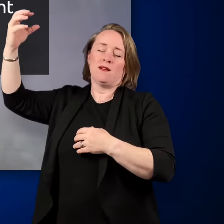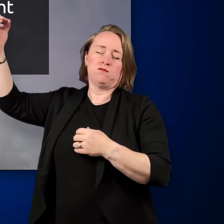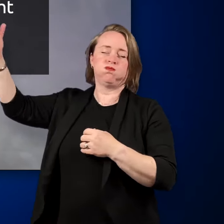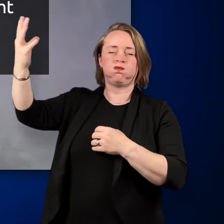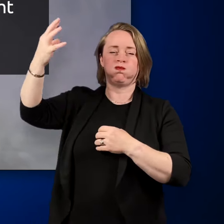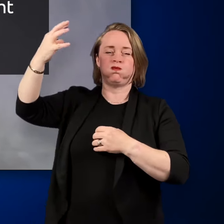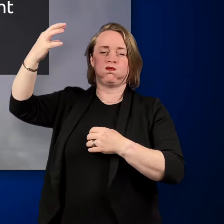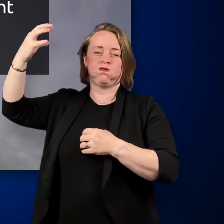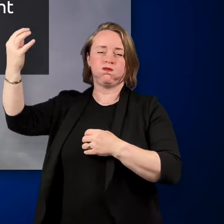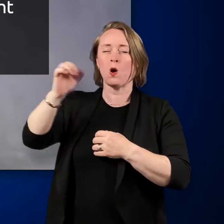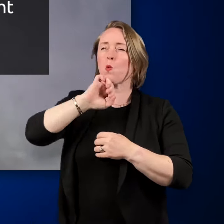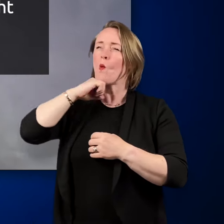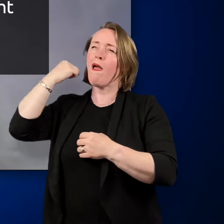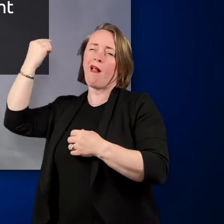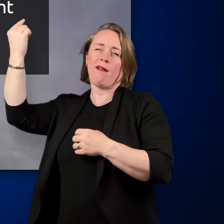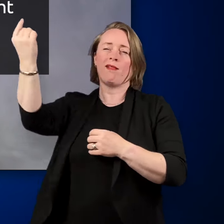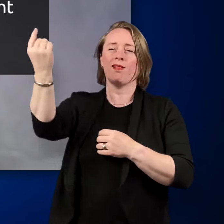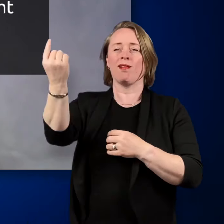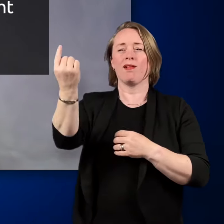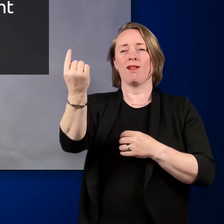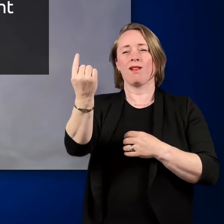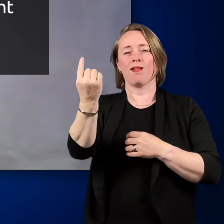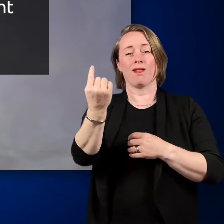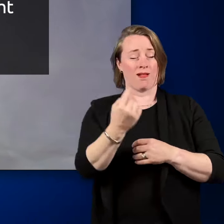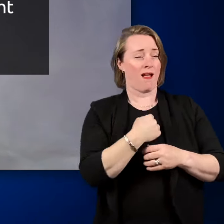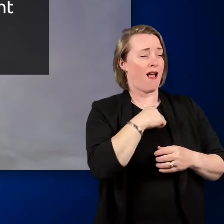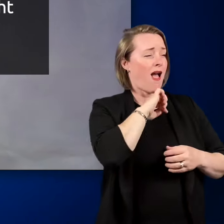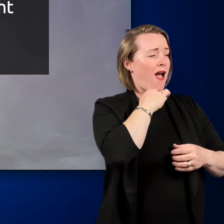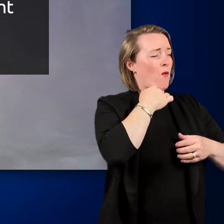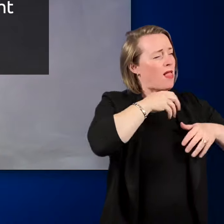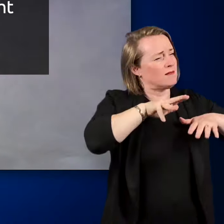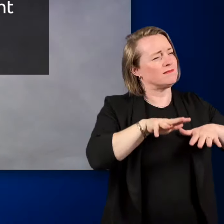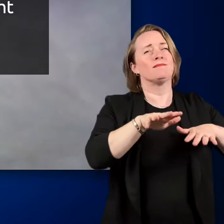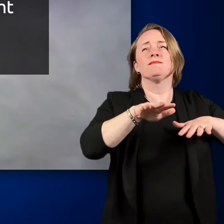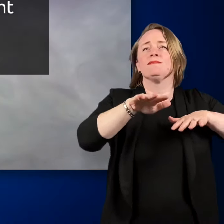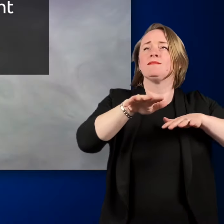shall pierce the night, and I will